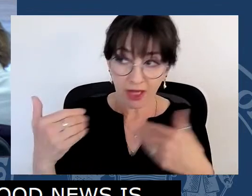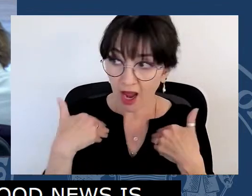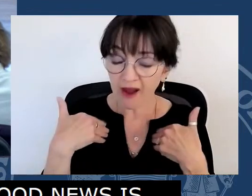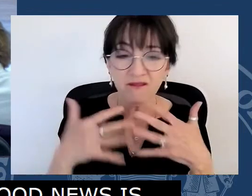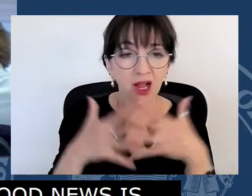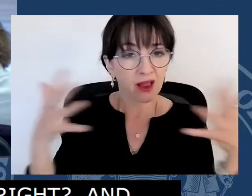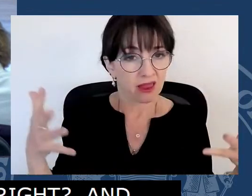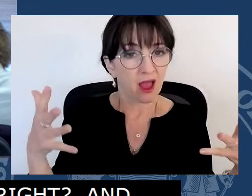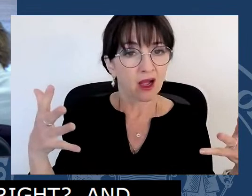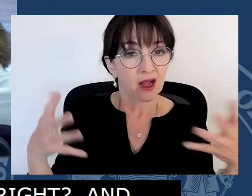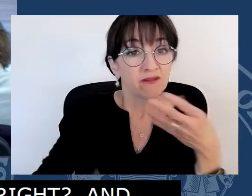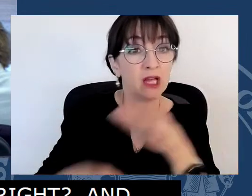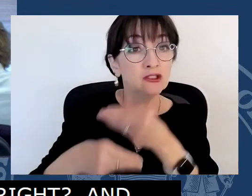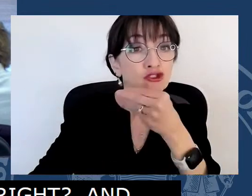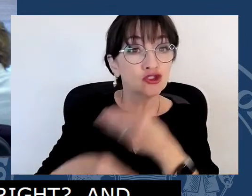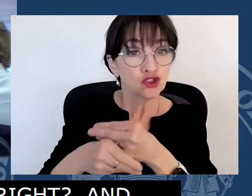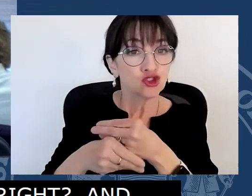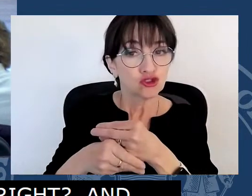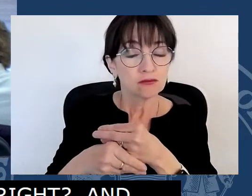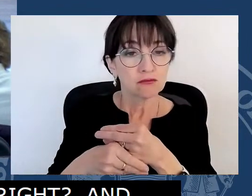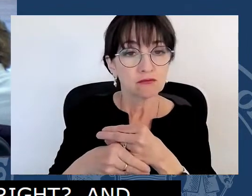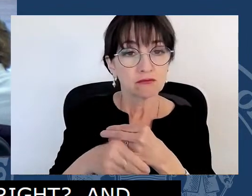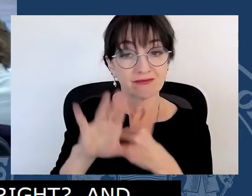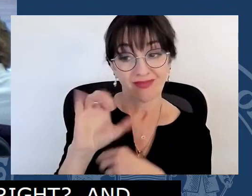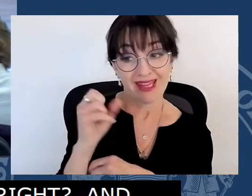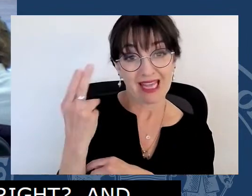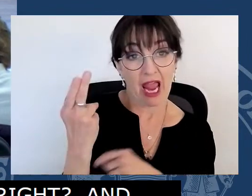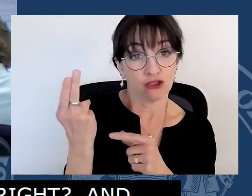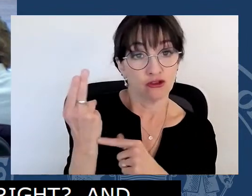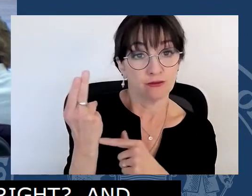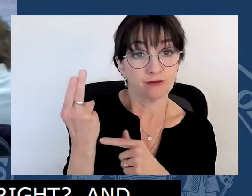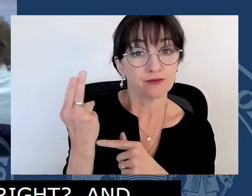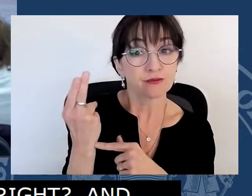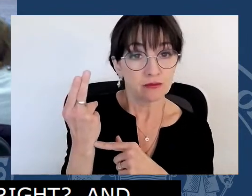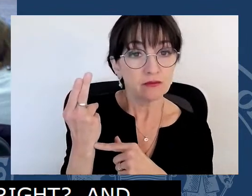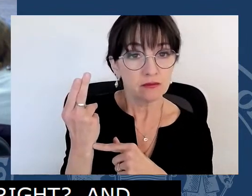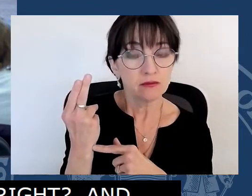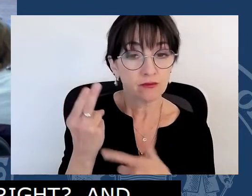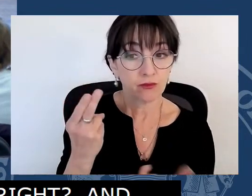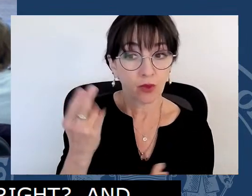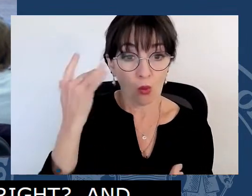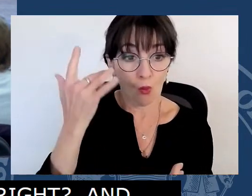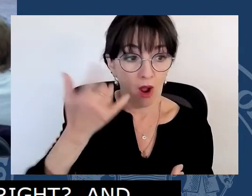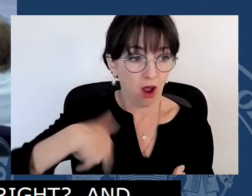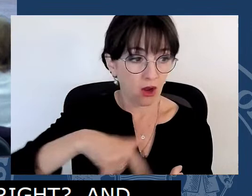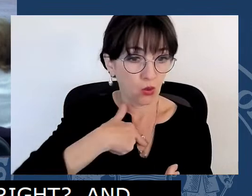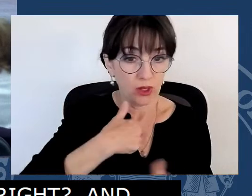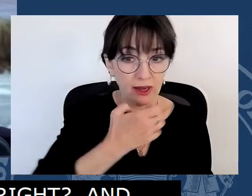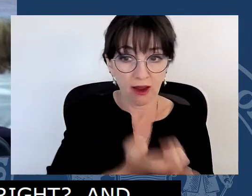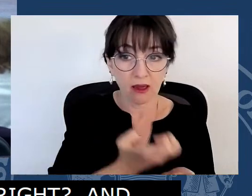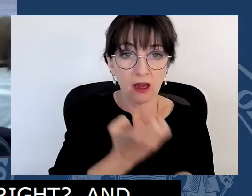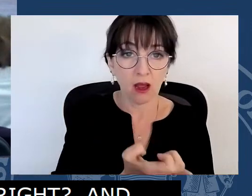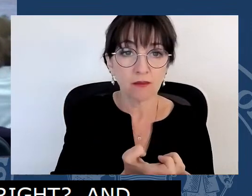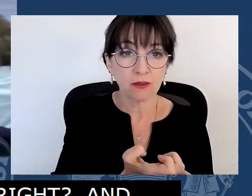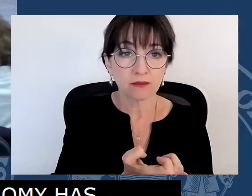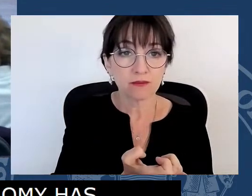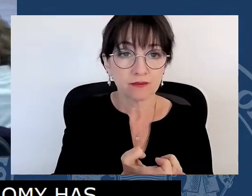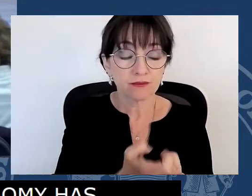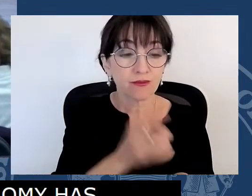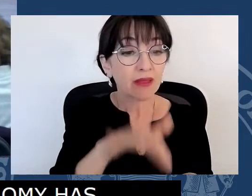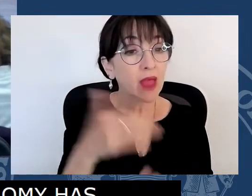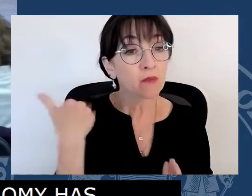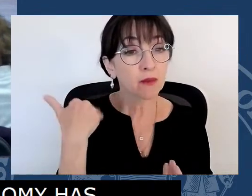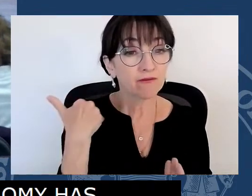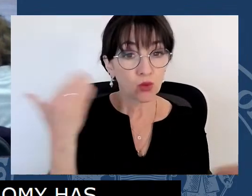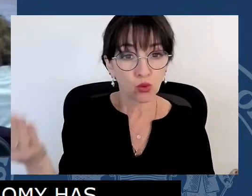extra cash that the economy has generated as we came out of the shutdown